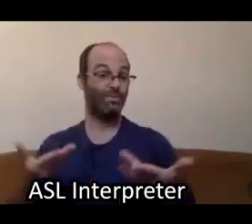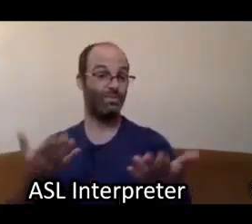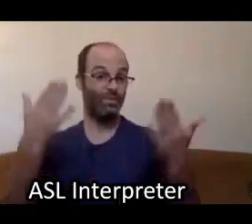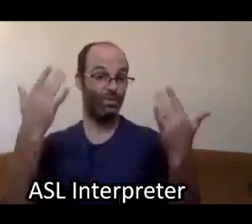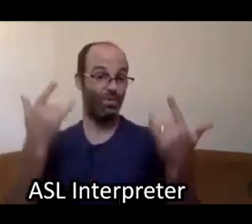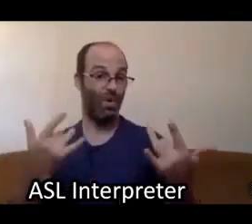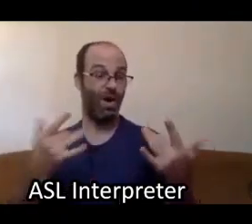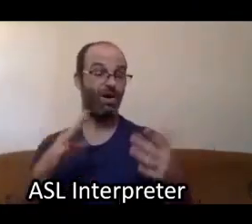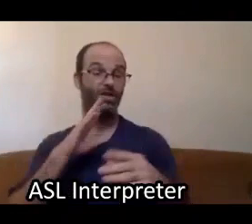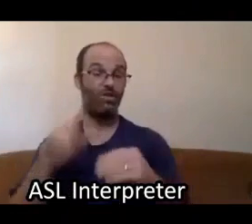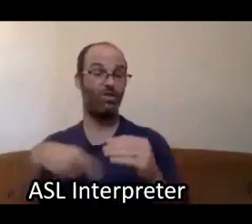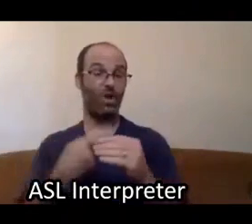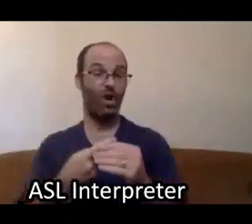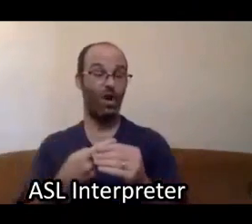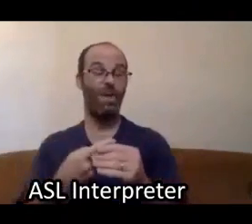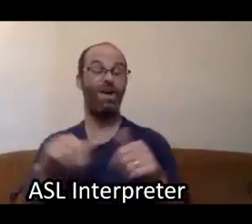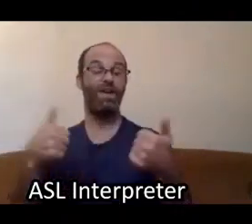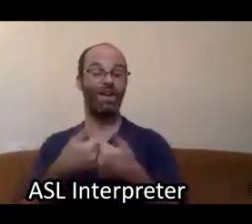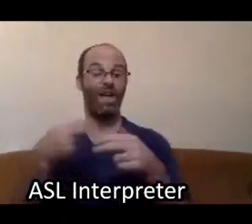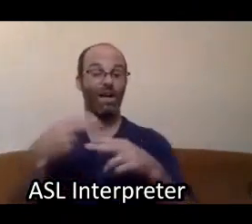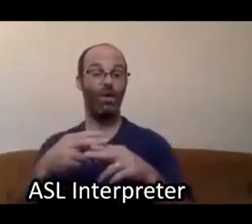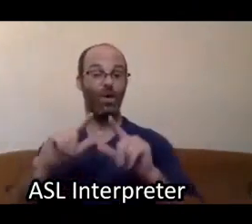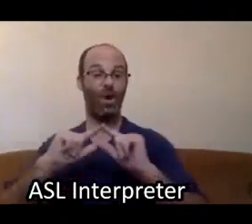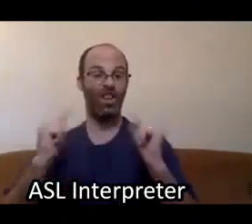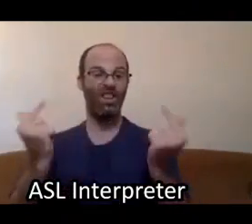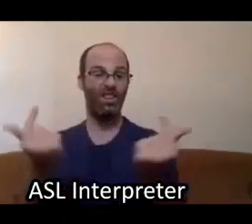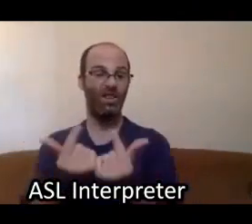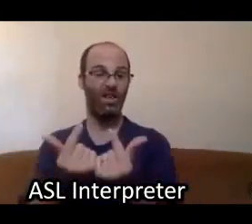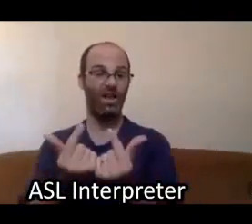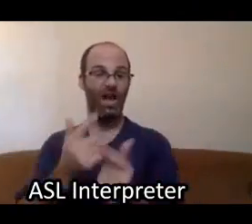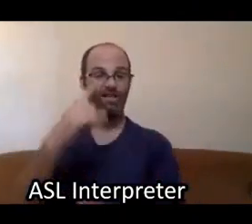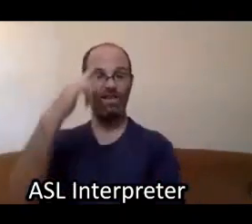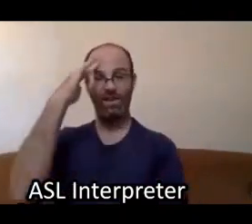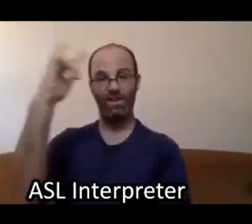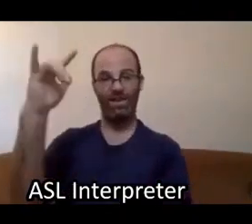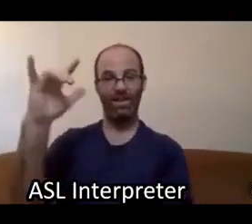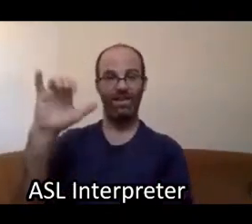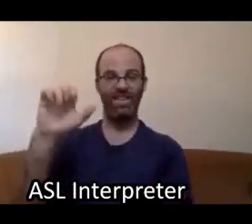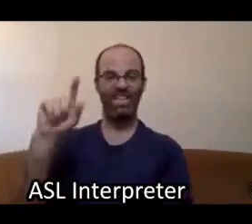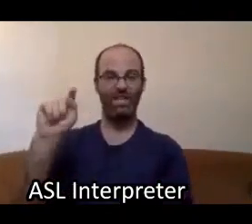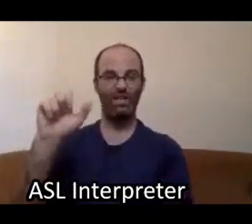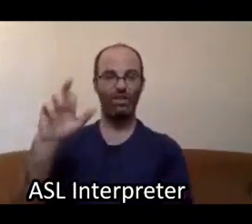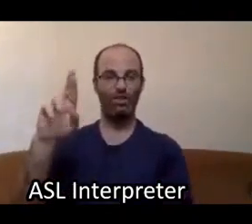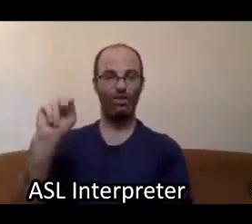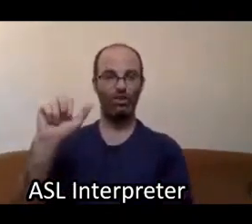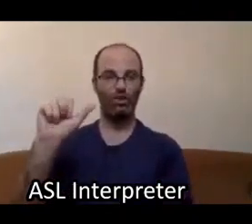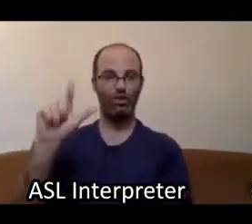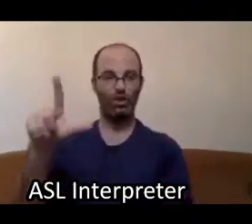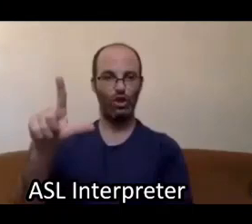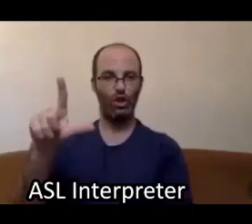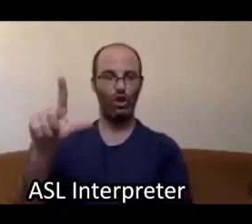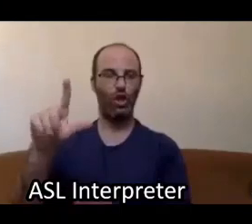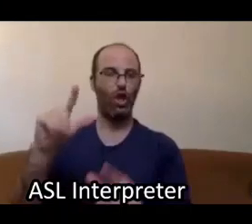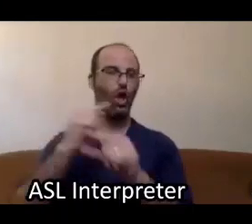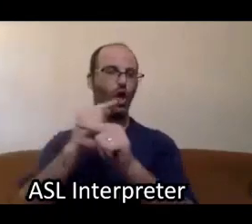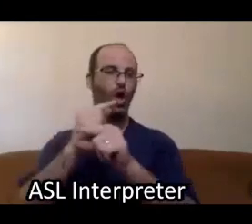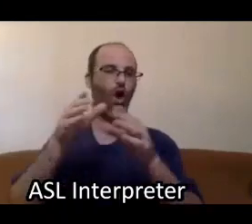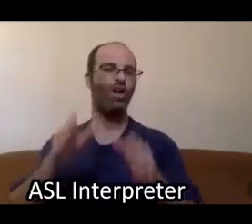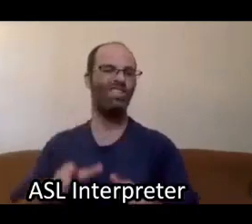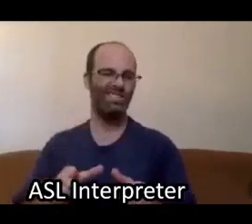is League of Eternal Guardians, which I've been working on for this year, I would